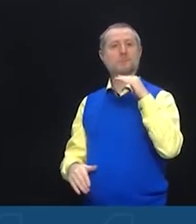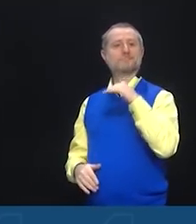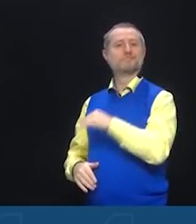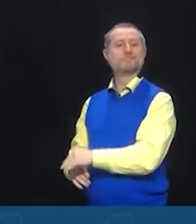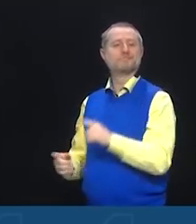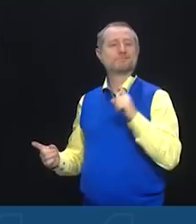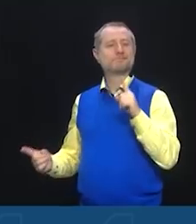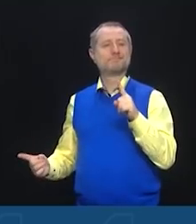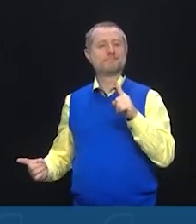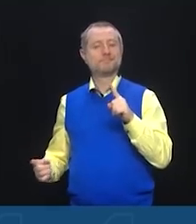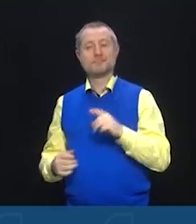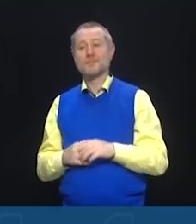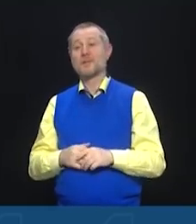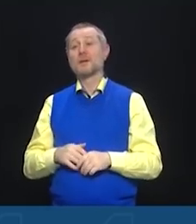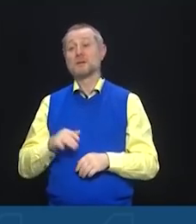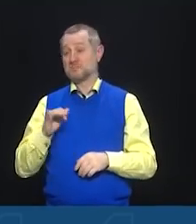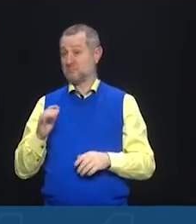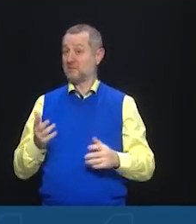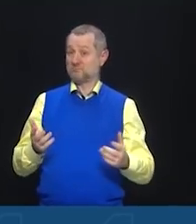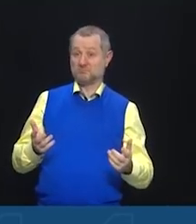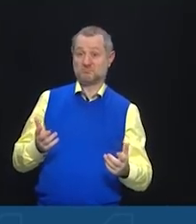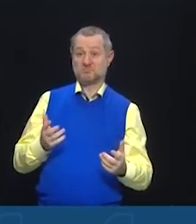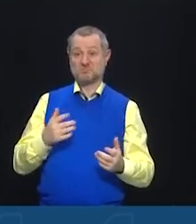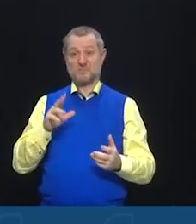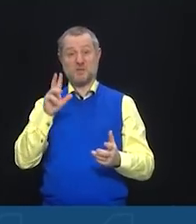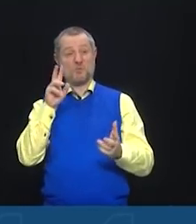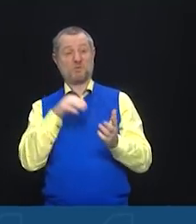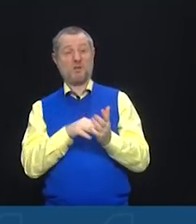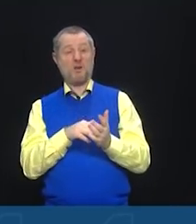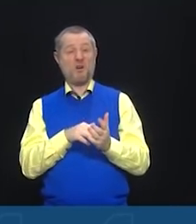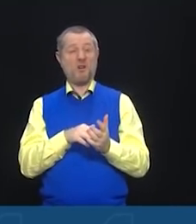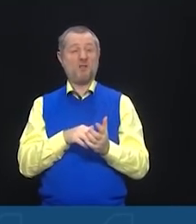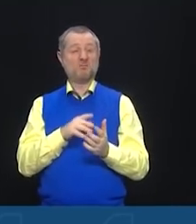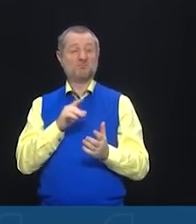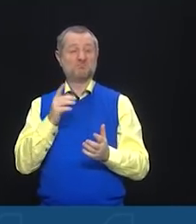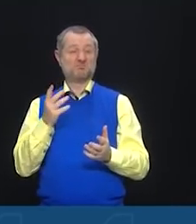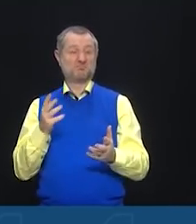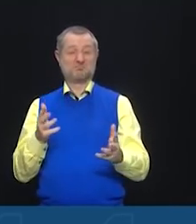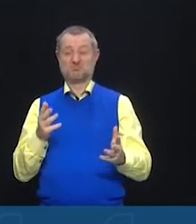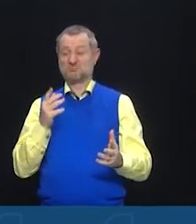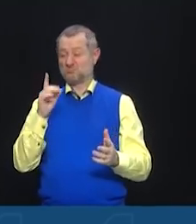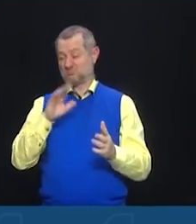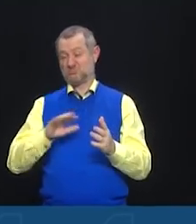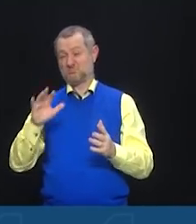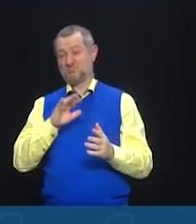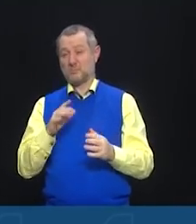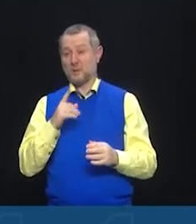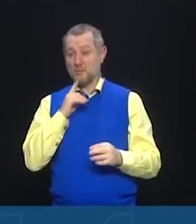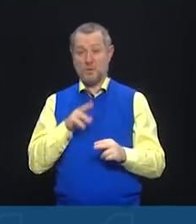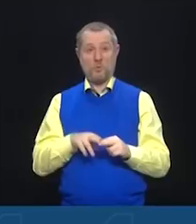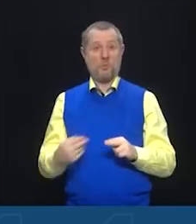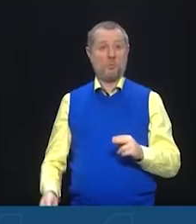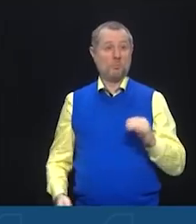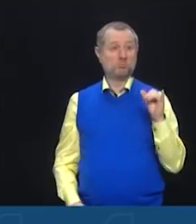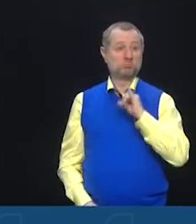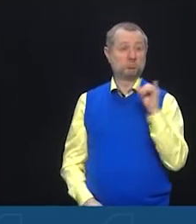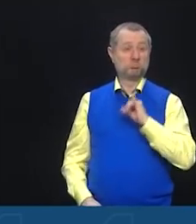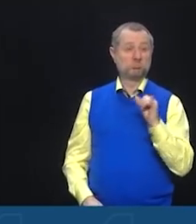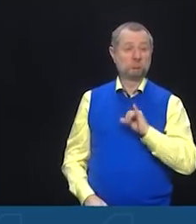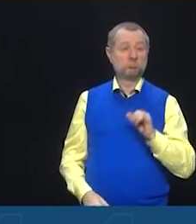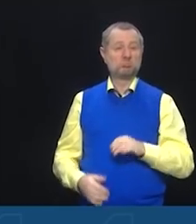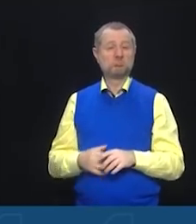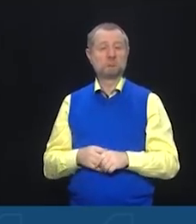2,000, almost 2,000 cases just a short time ago. And we've seen an amazing drop just in the last few days. So that is